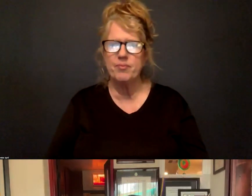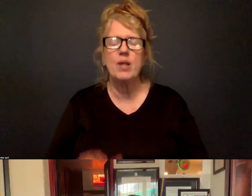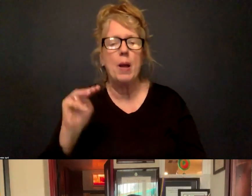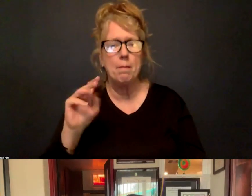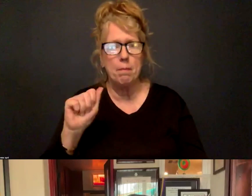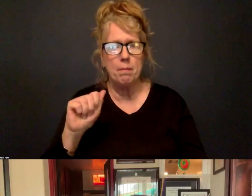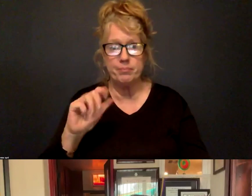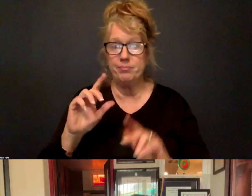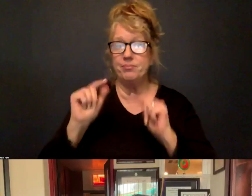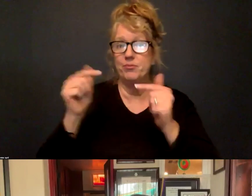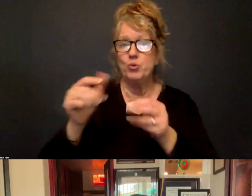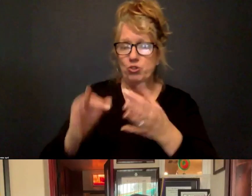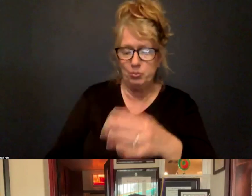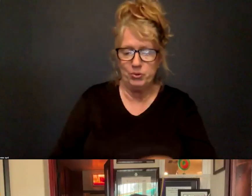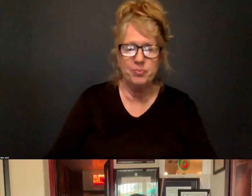Margie? And